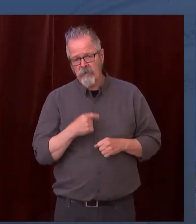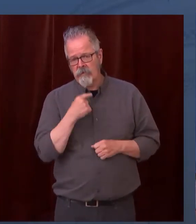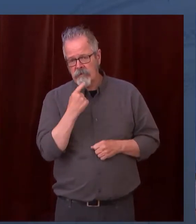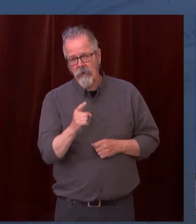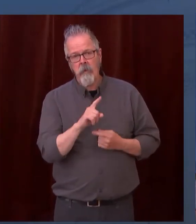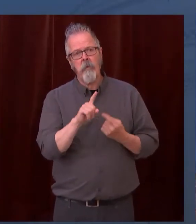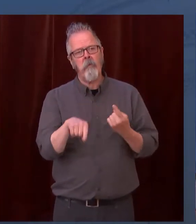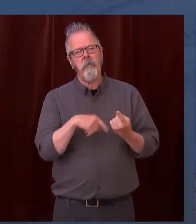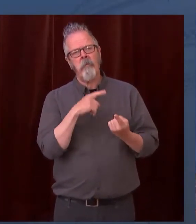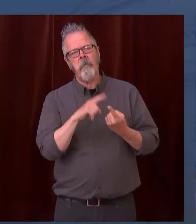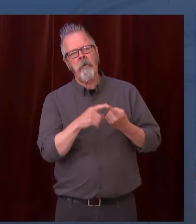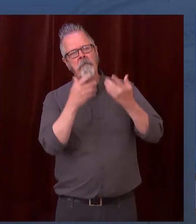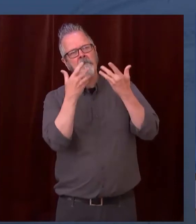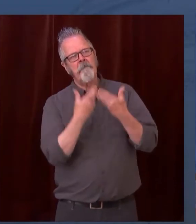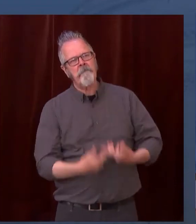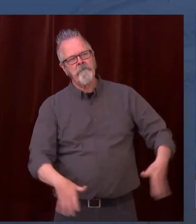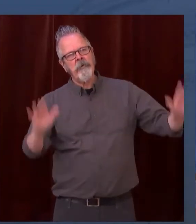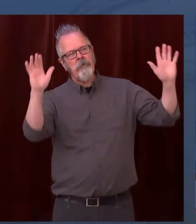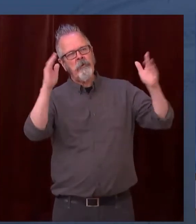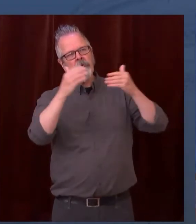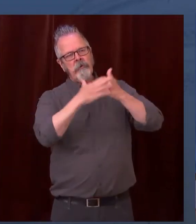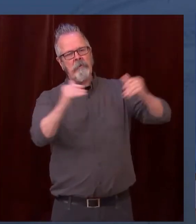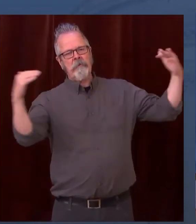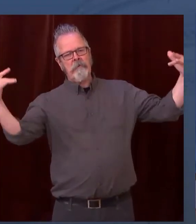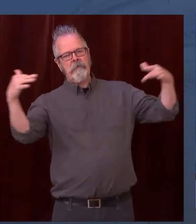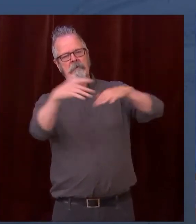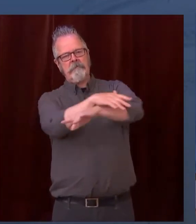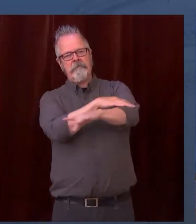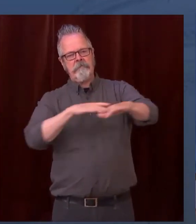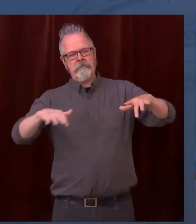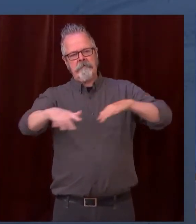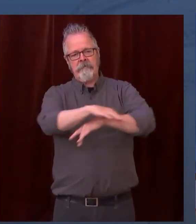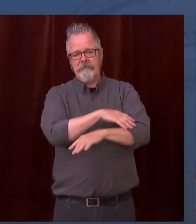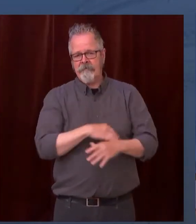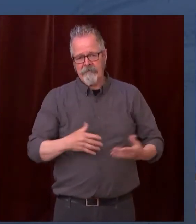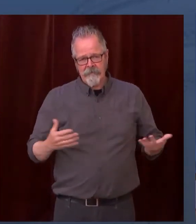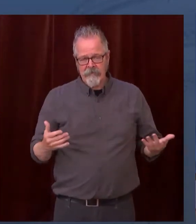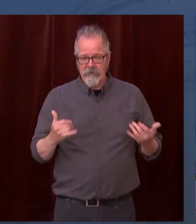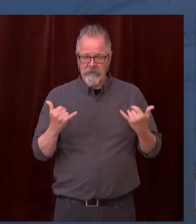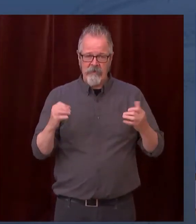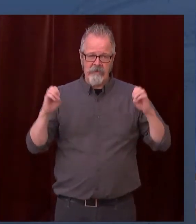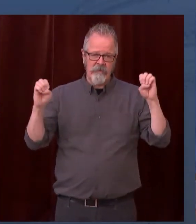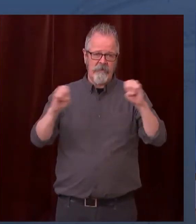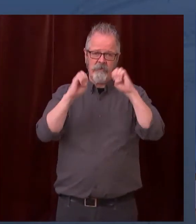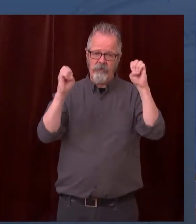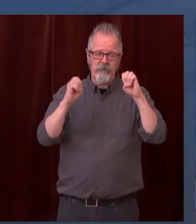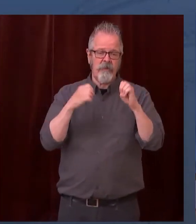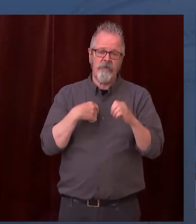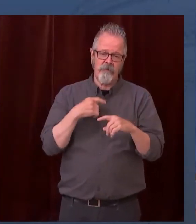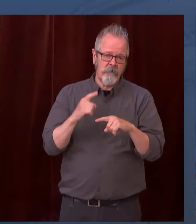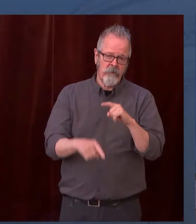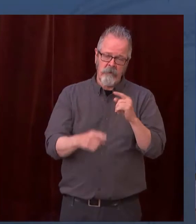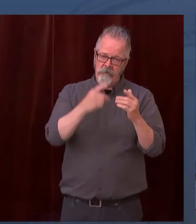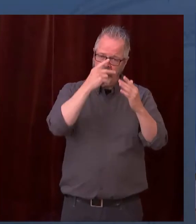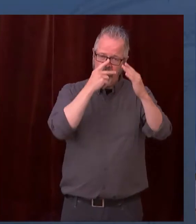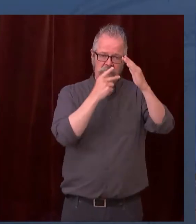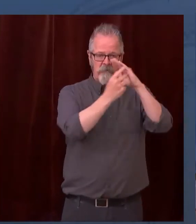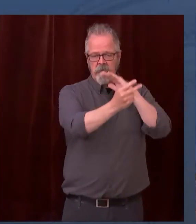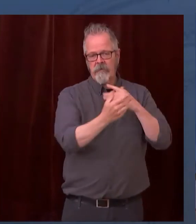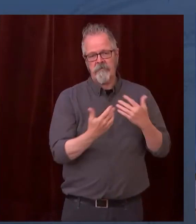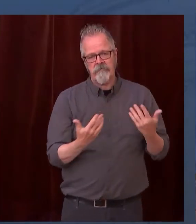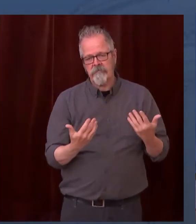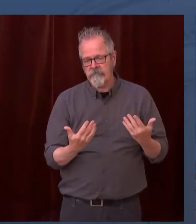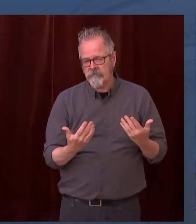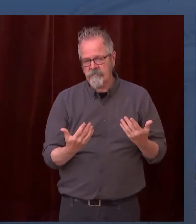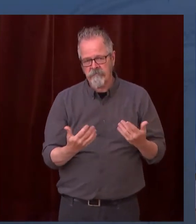own rules, not ours. And until there's widely available treatments to suppress the spread and effects,